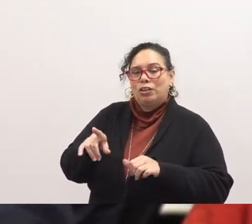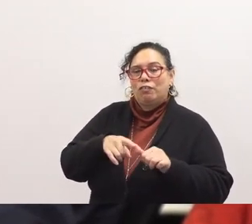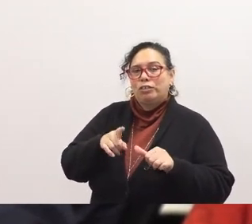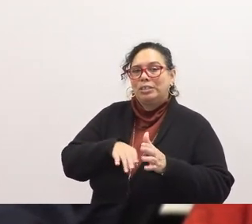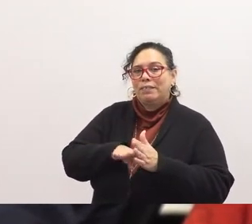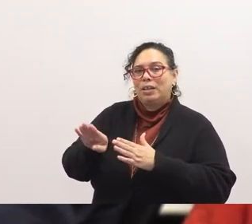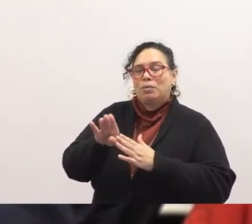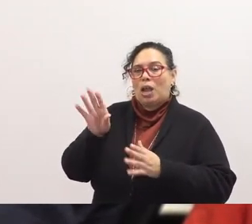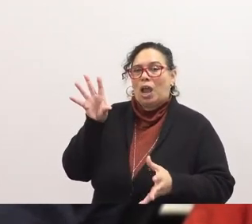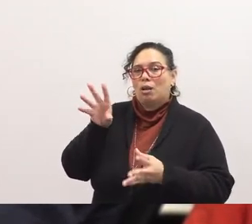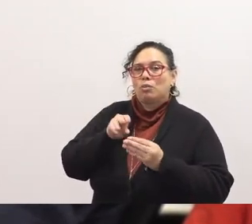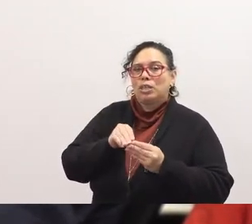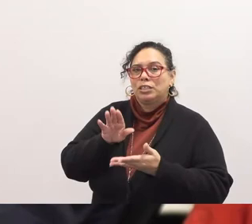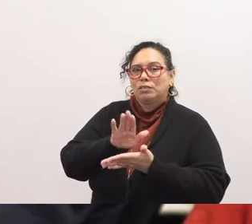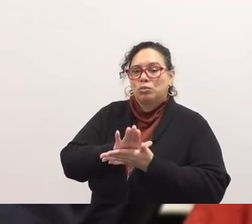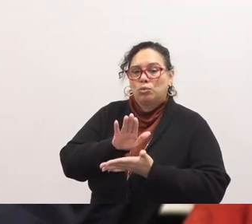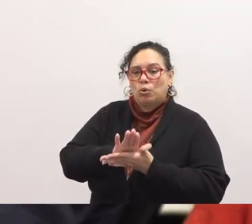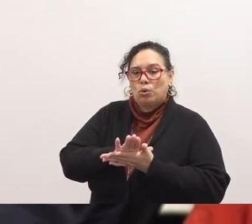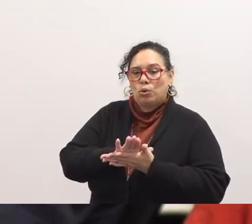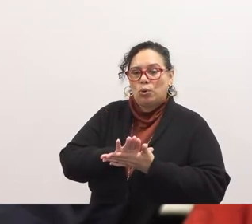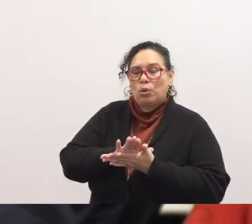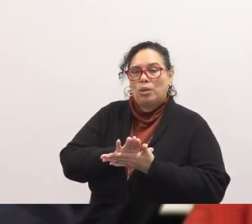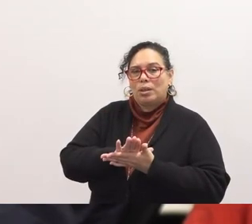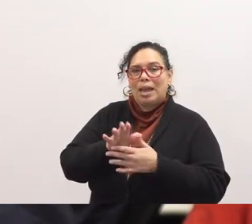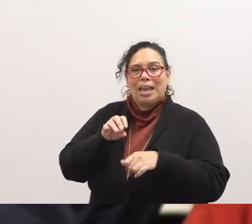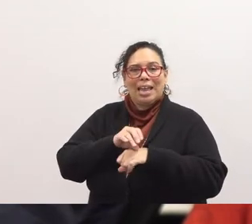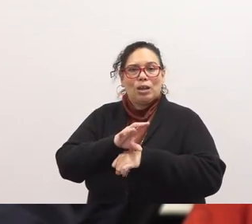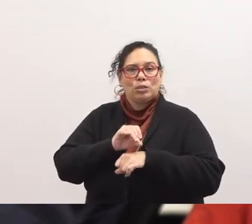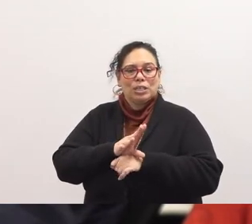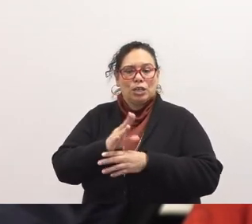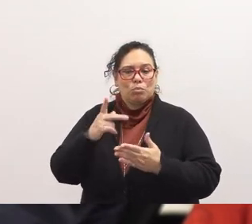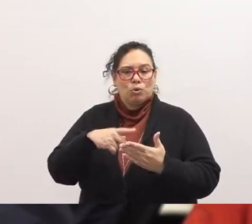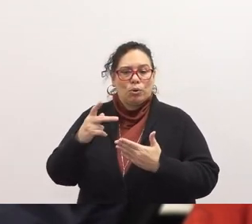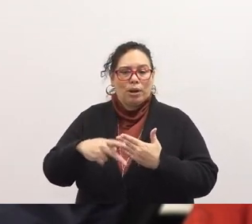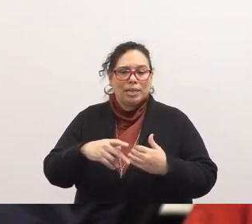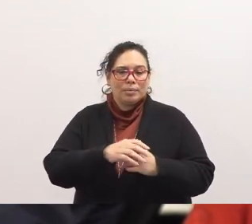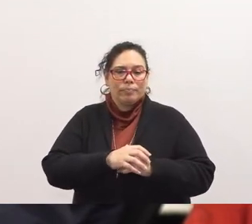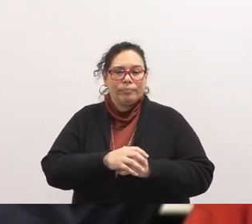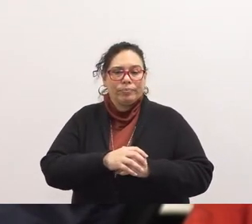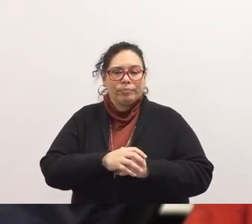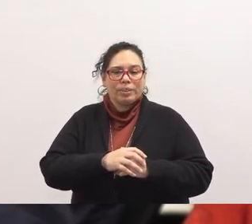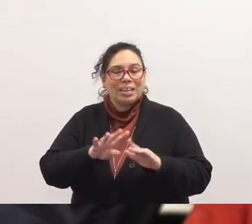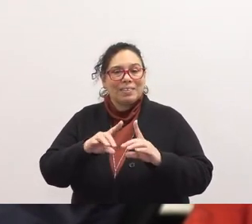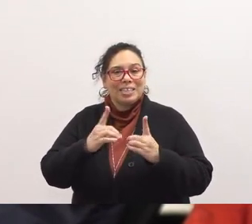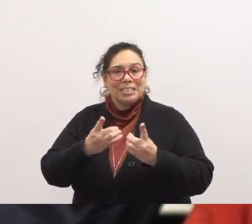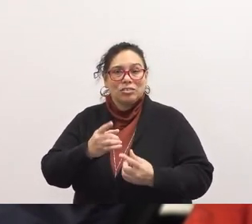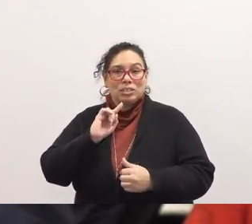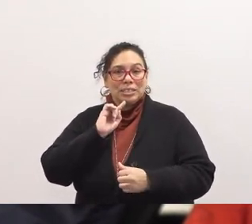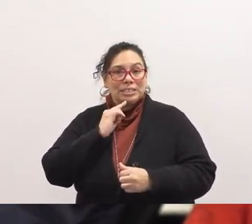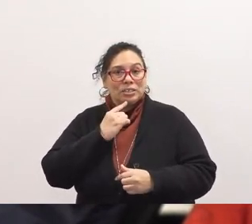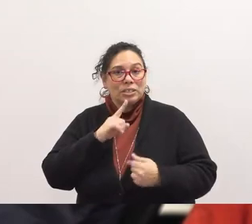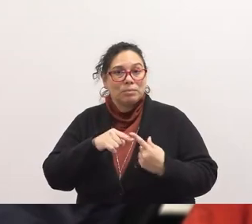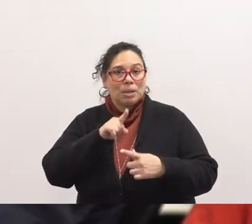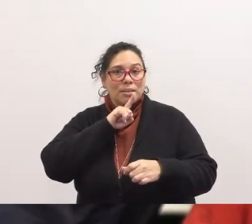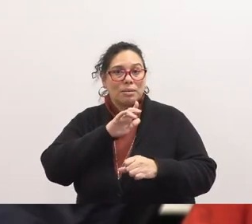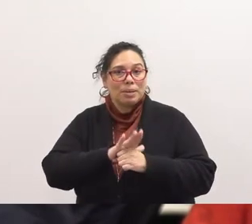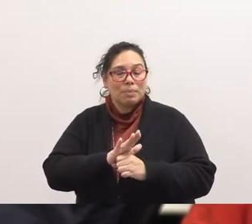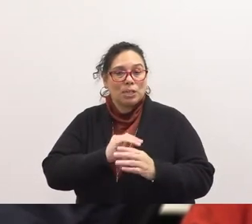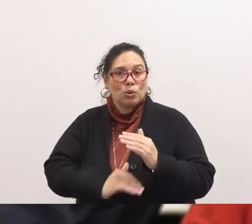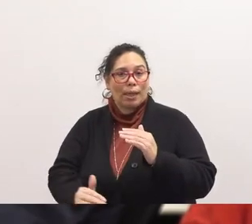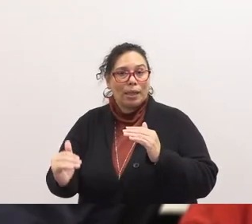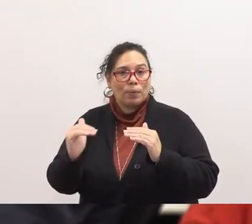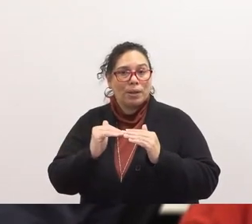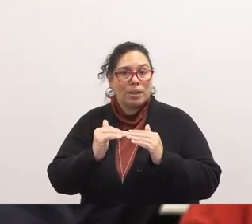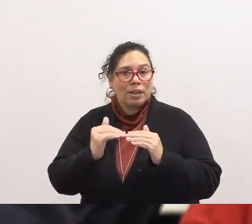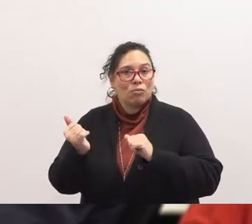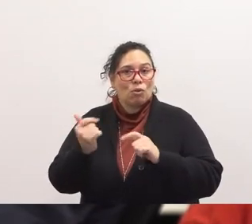development of comprehensive school counseling programs. If the district is serious about its commitment to equity for